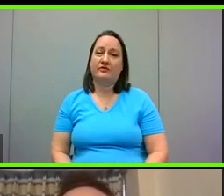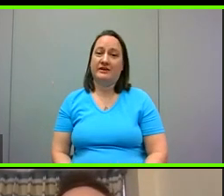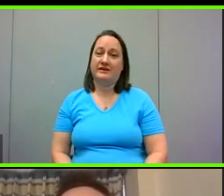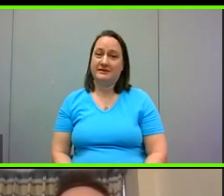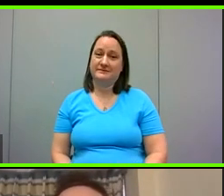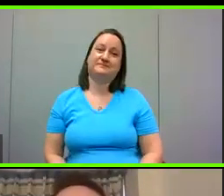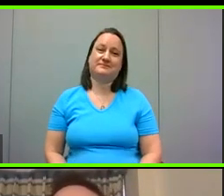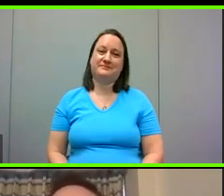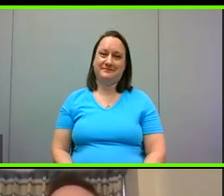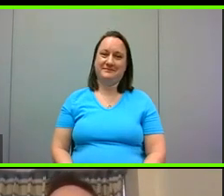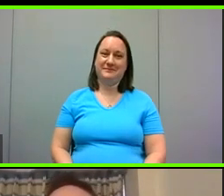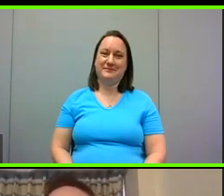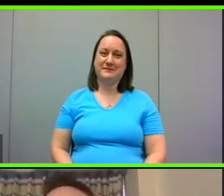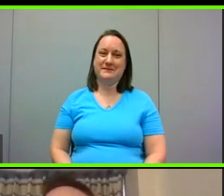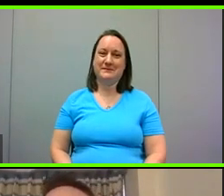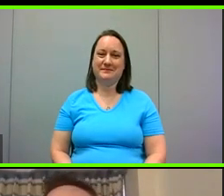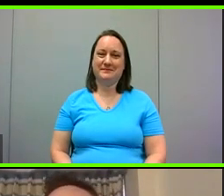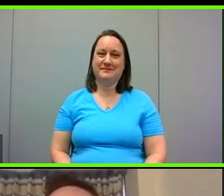Perfect.